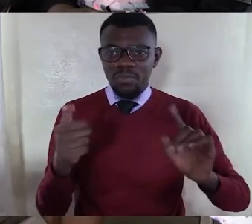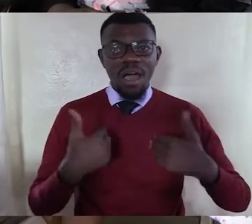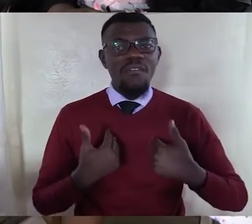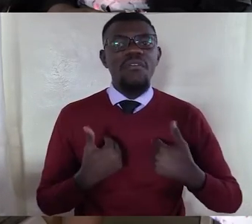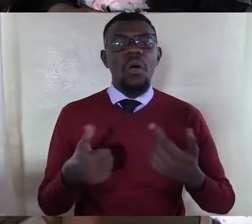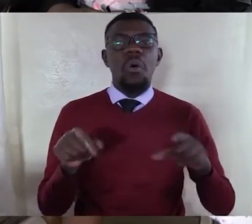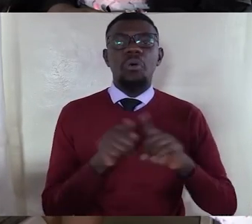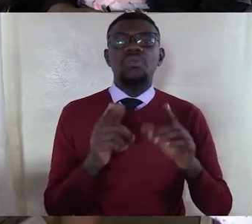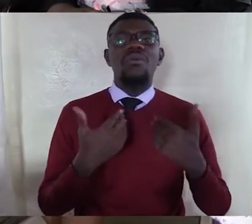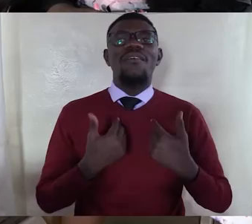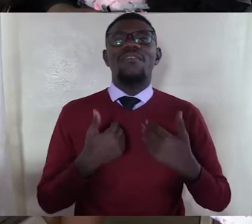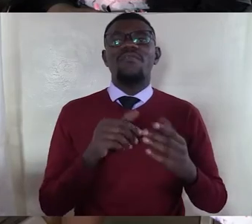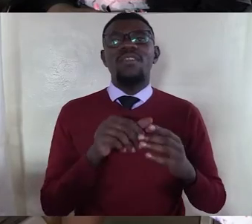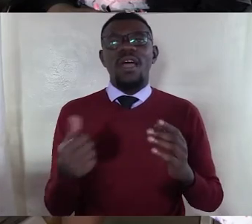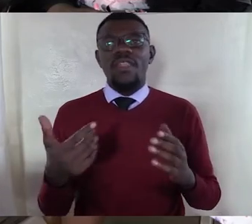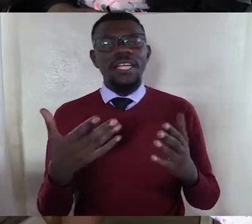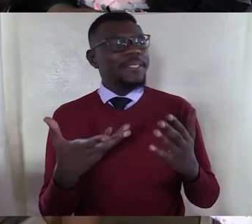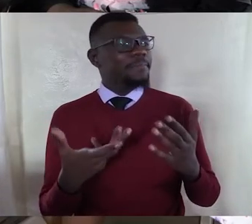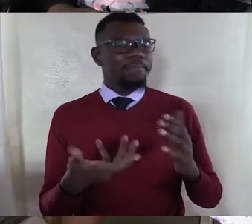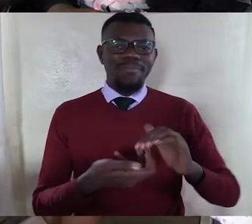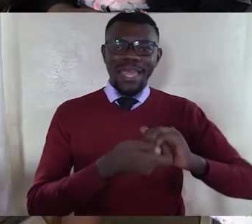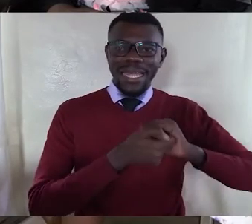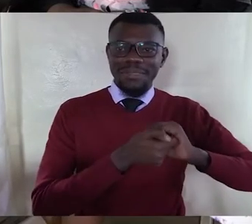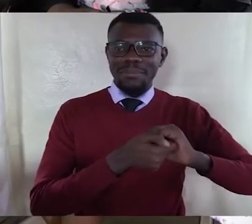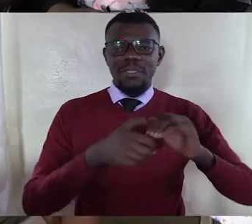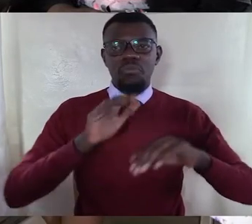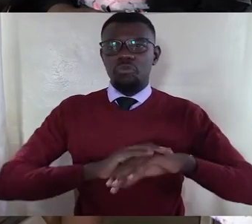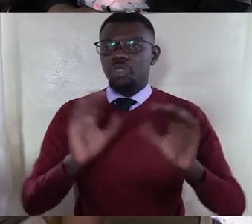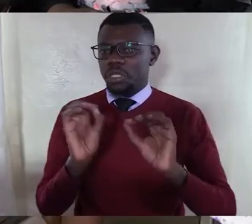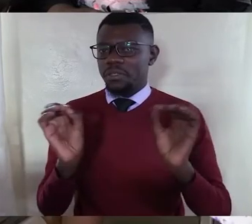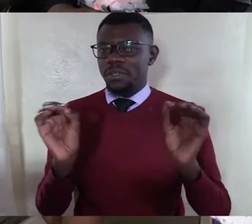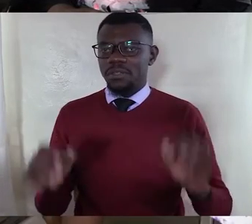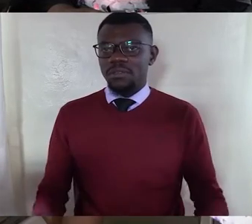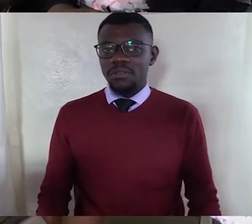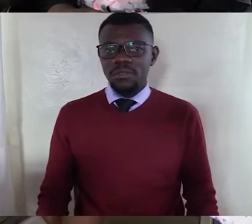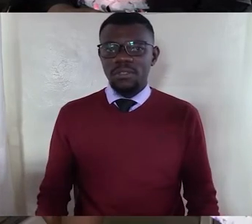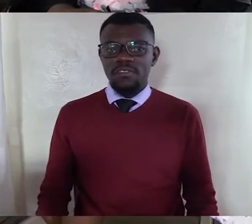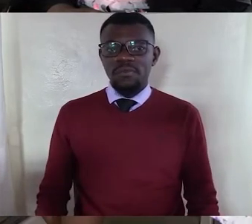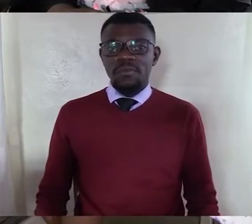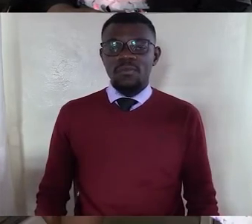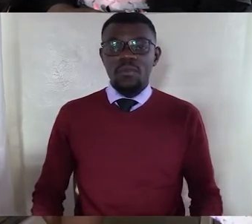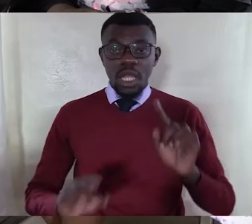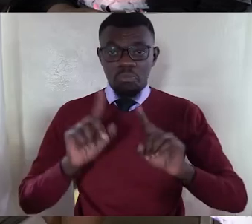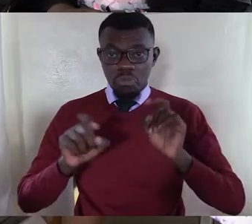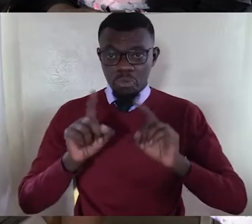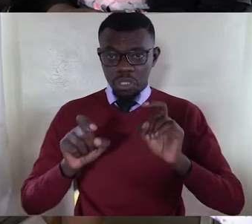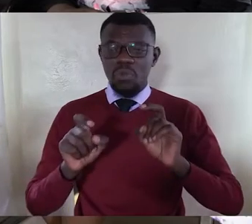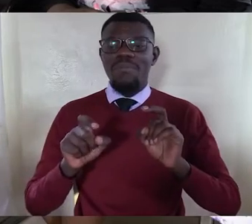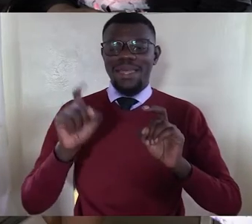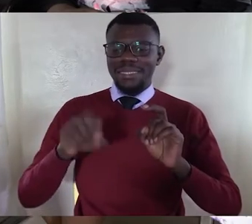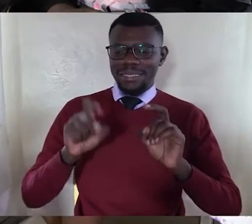been answered. You know, in 2017, we have people who, even in your report from